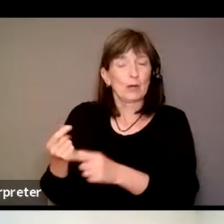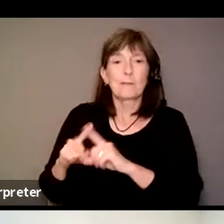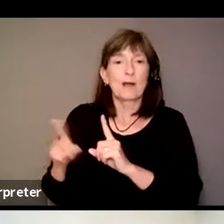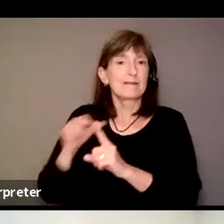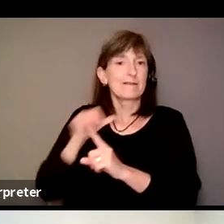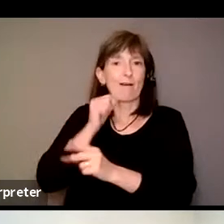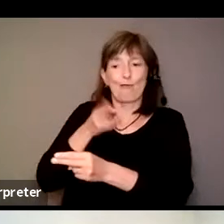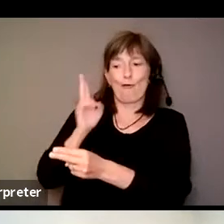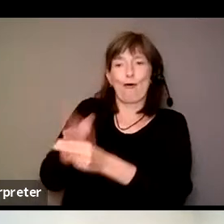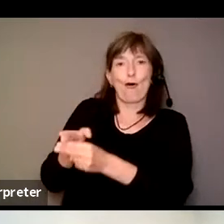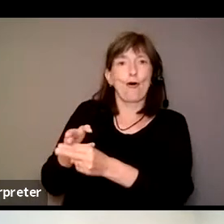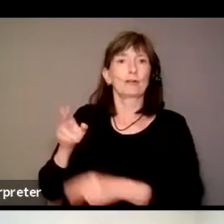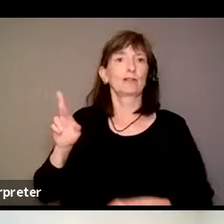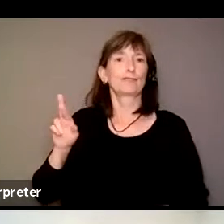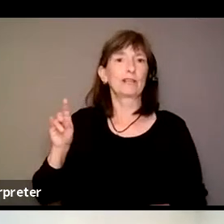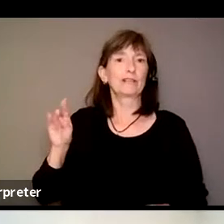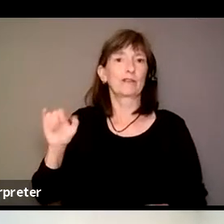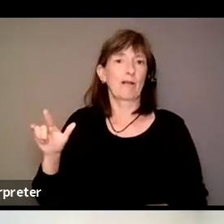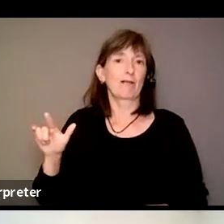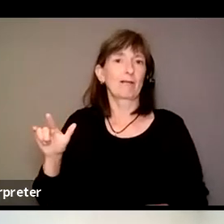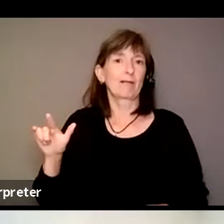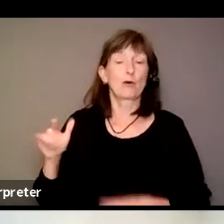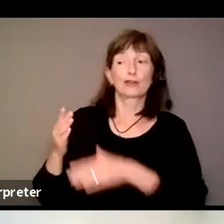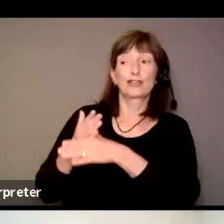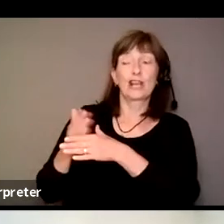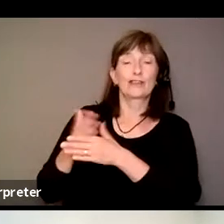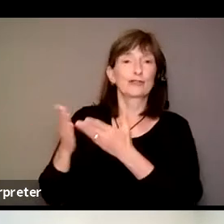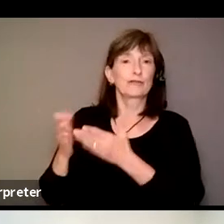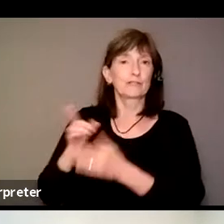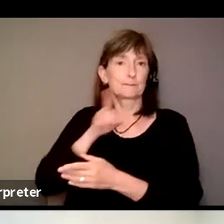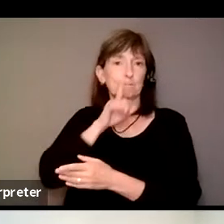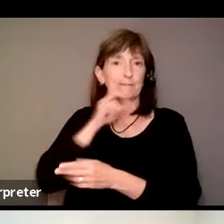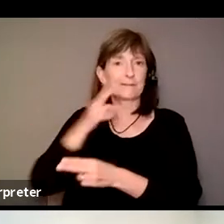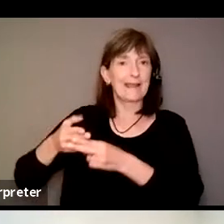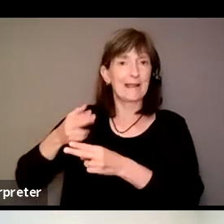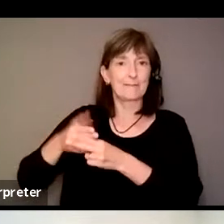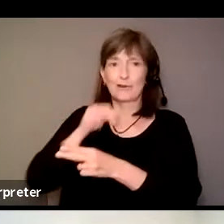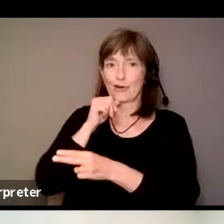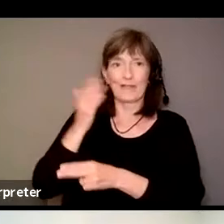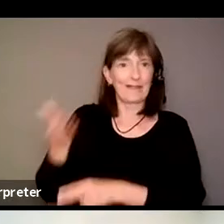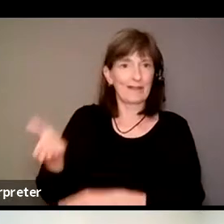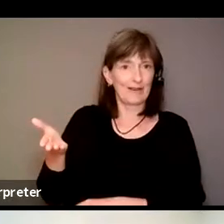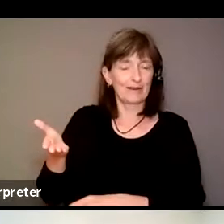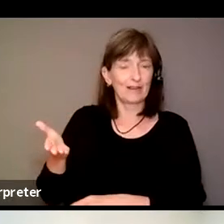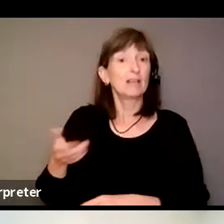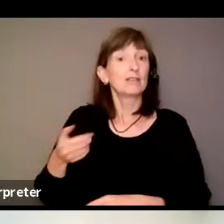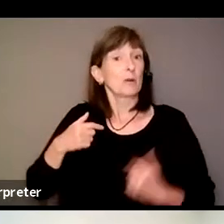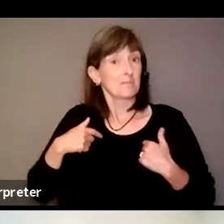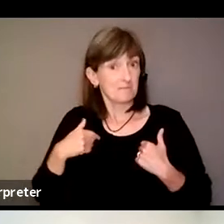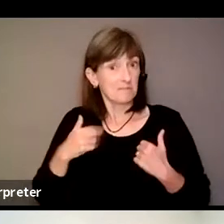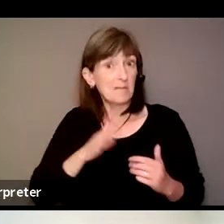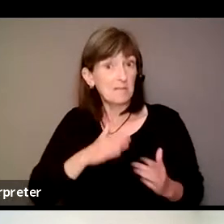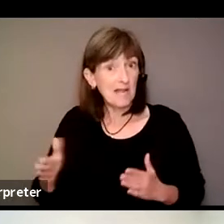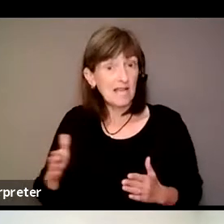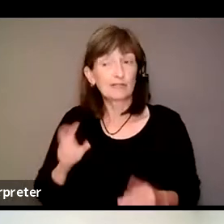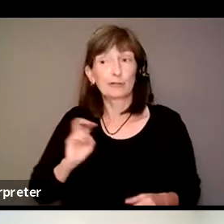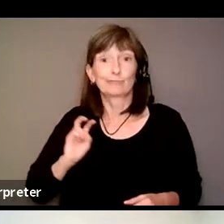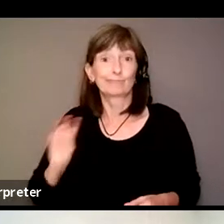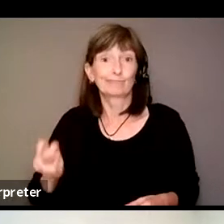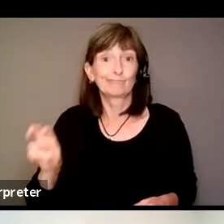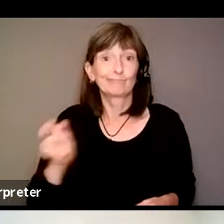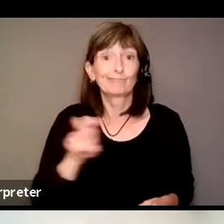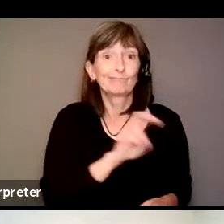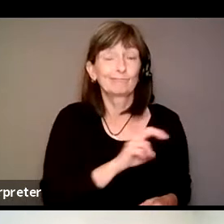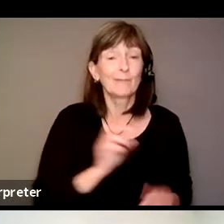calling it regionalization or shared services. So it's my intent to get to as many communities as possible to hear about the good things that you're